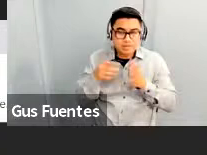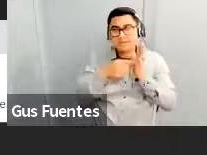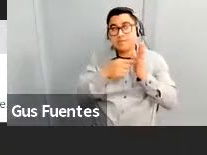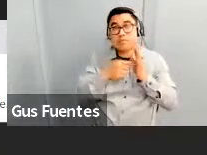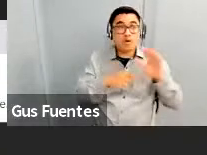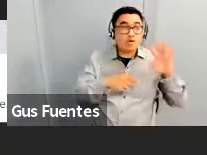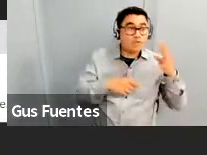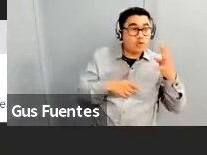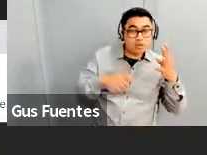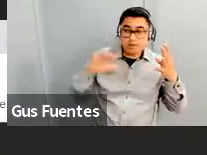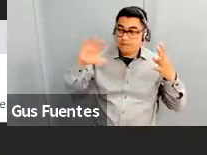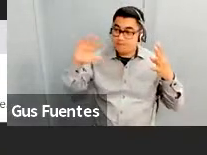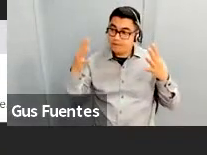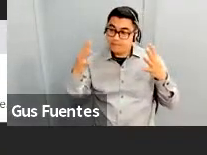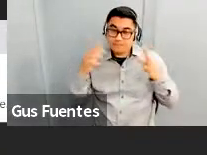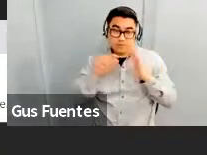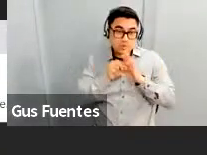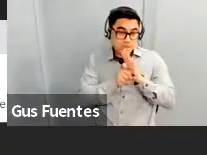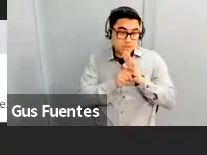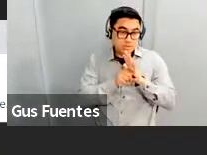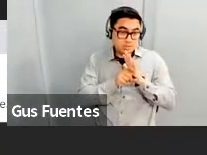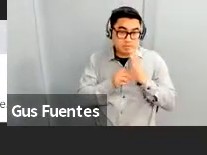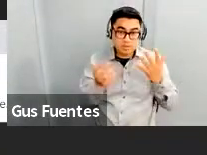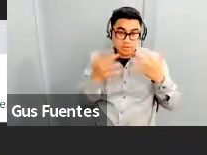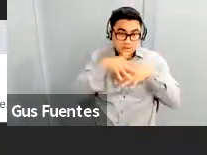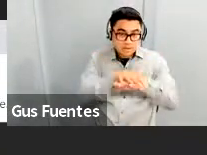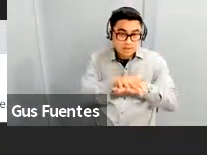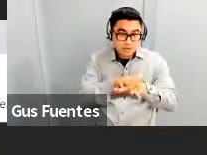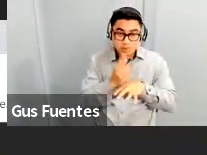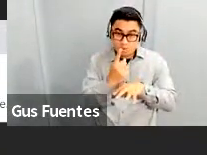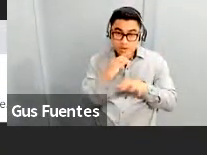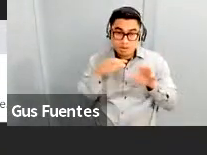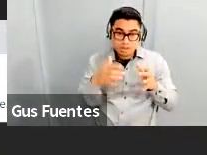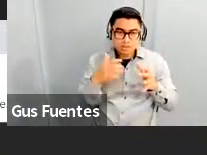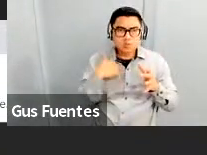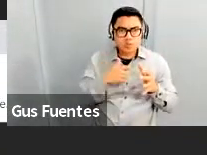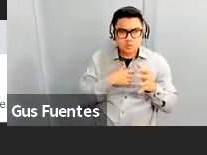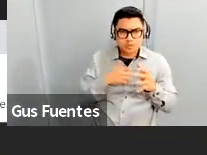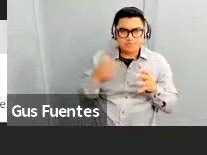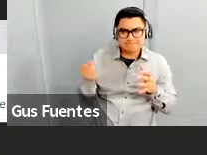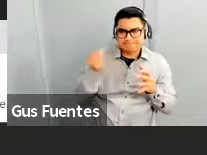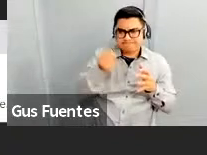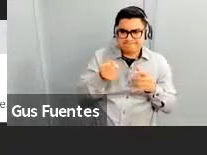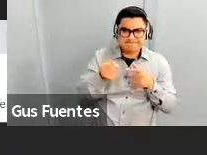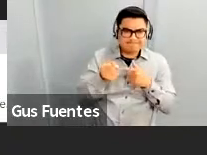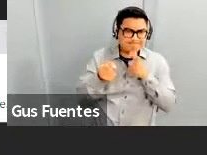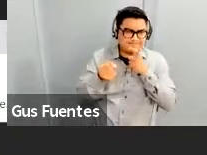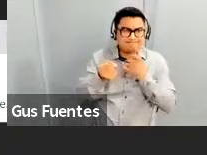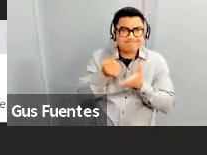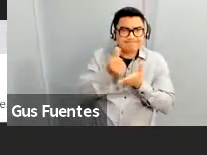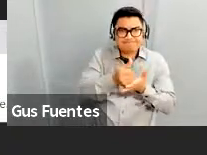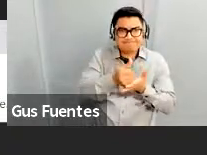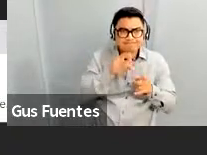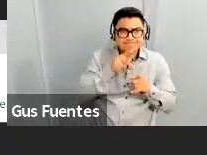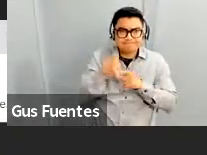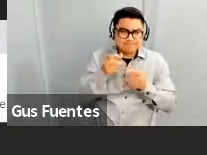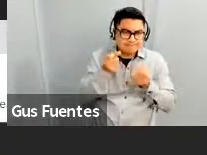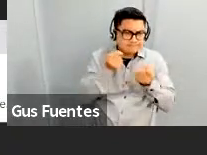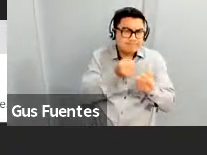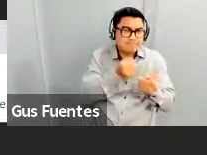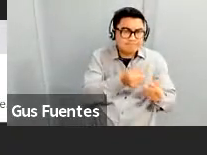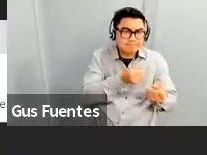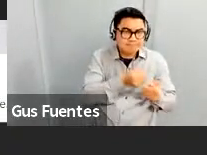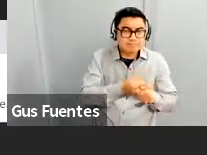provide 3 hours of paraprofessional time to support the learning of those students. Also for transitional kindergarten